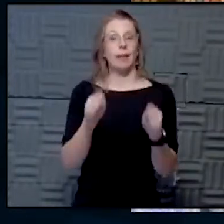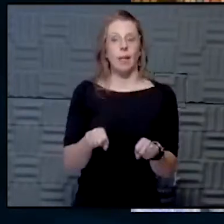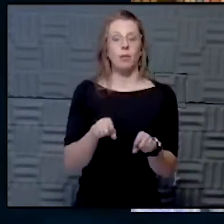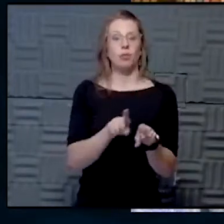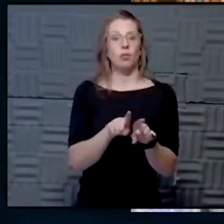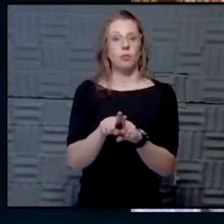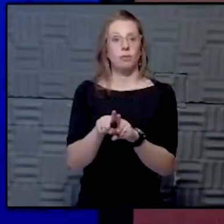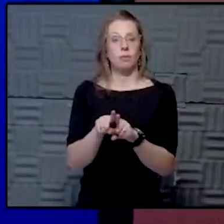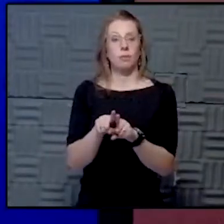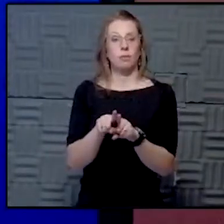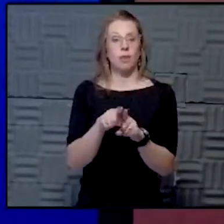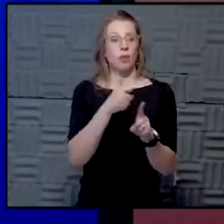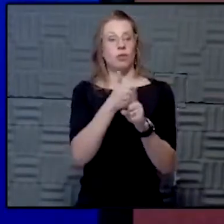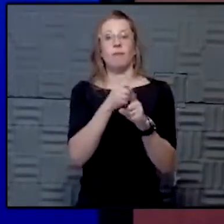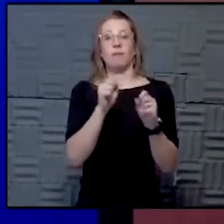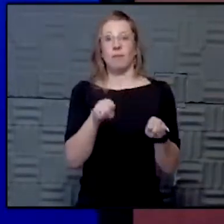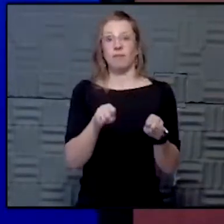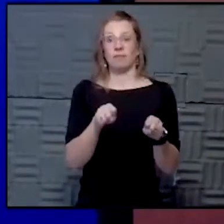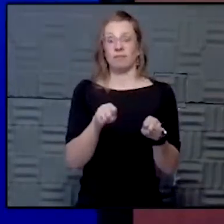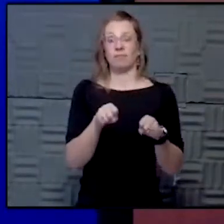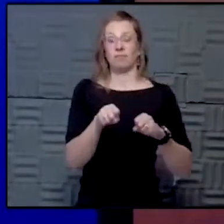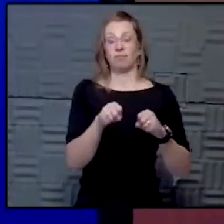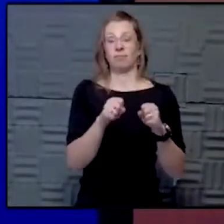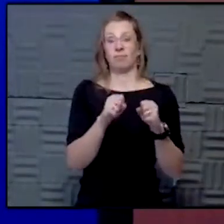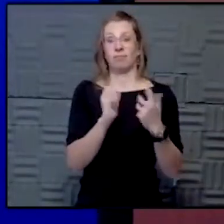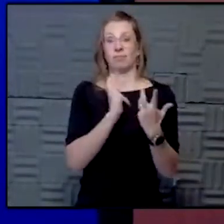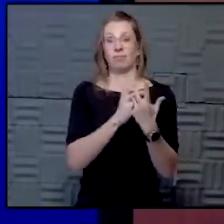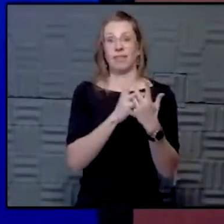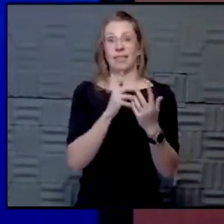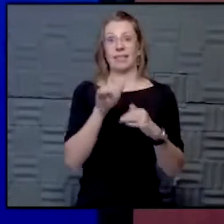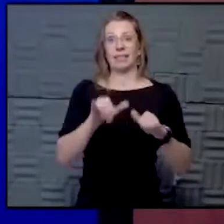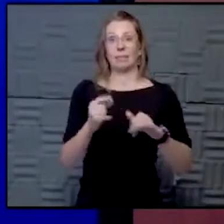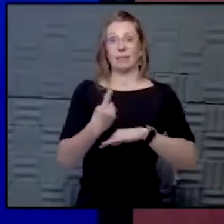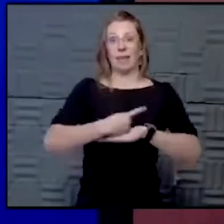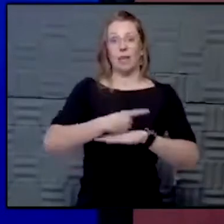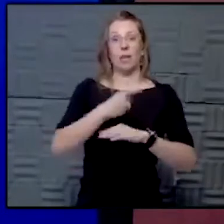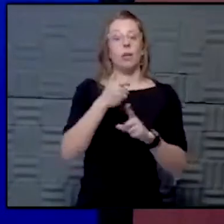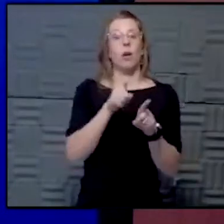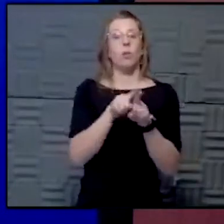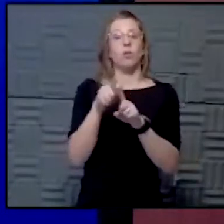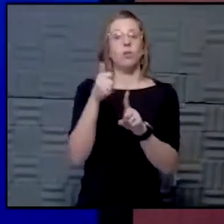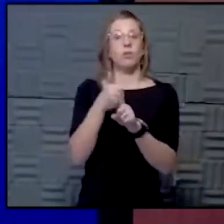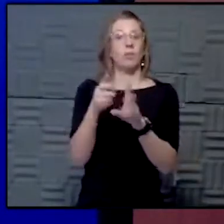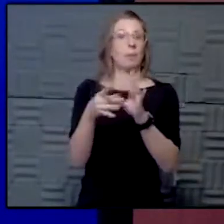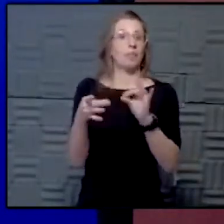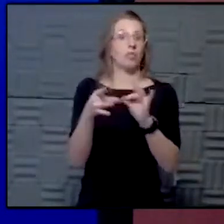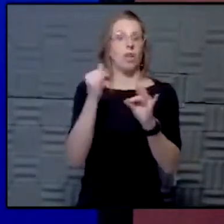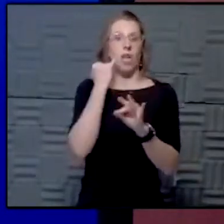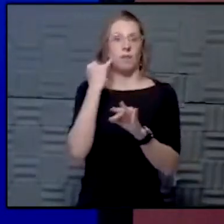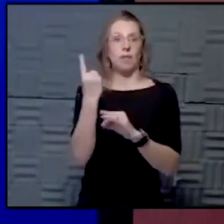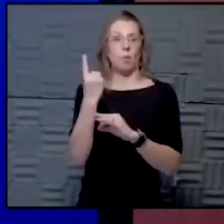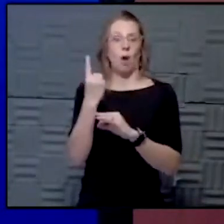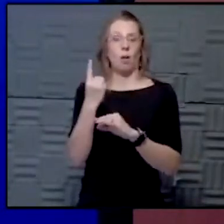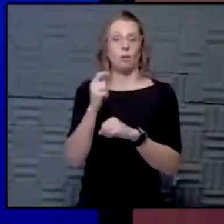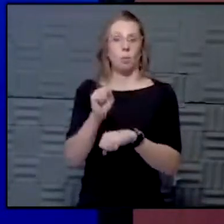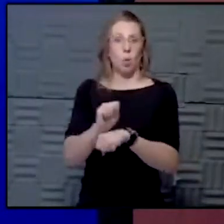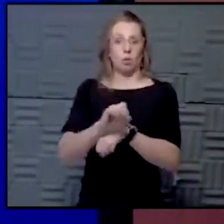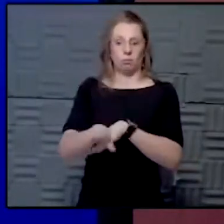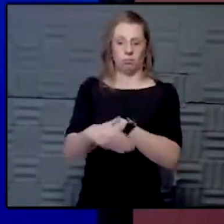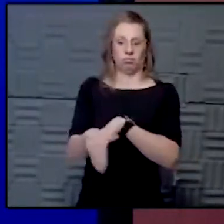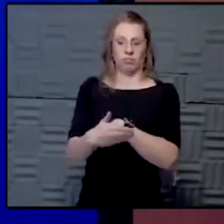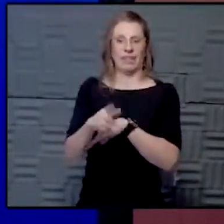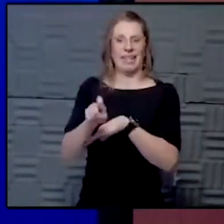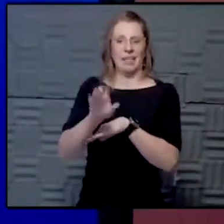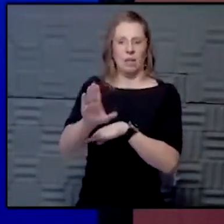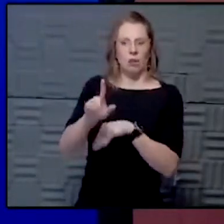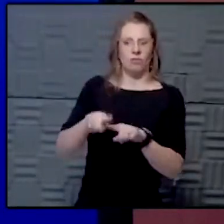to get to them same day. That's a pretty impressive statement. But also recognizing that, as you mentioned, if someone works the night shift, that's a different set of needs,